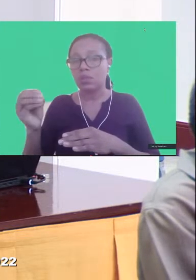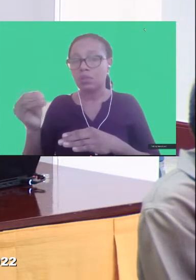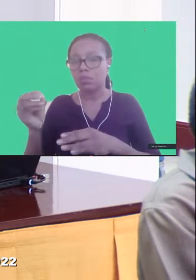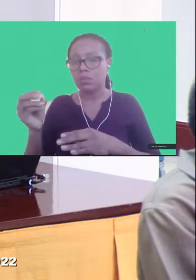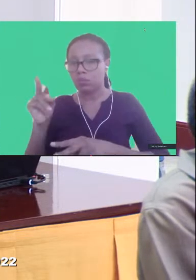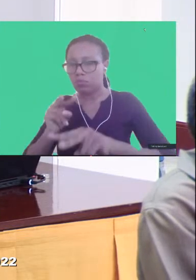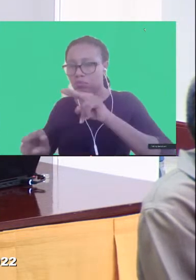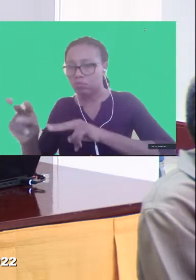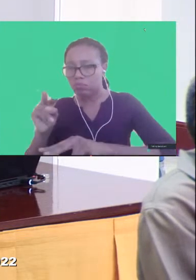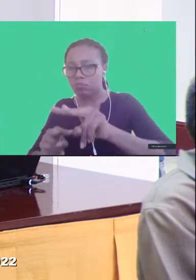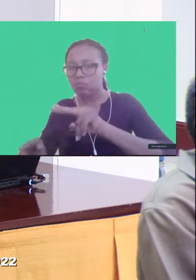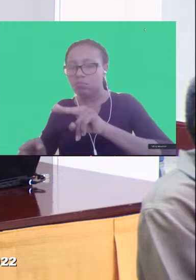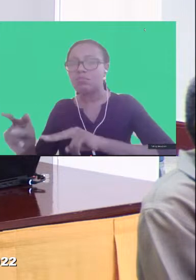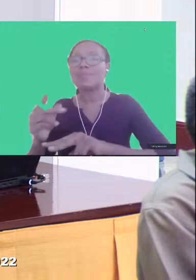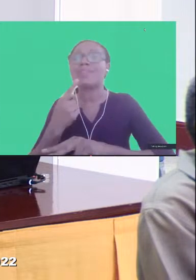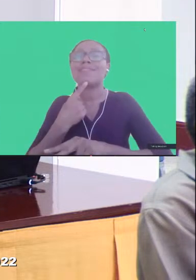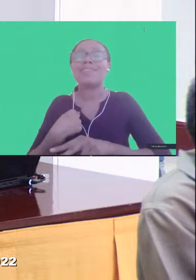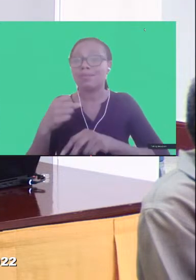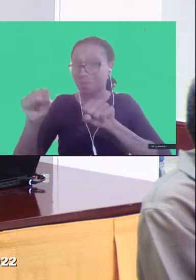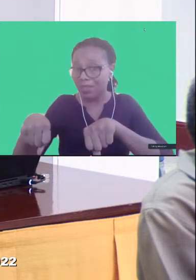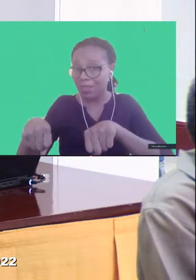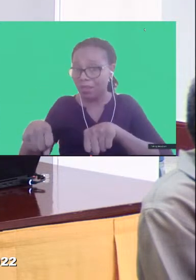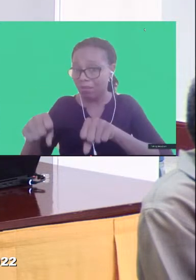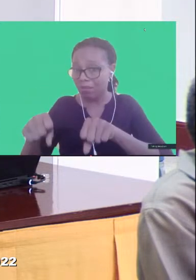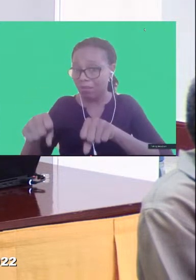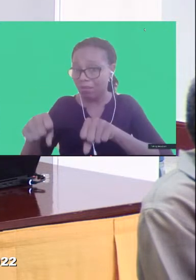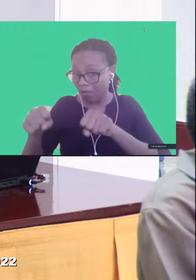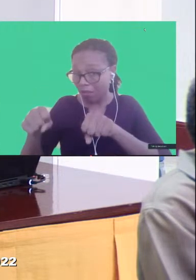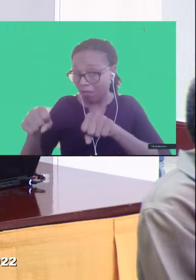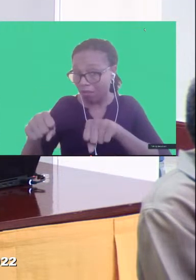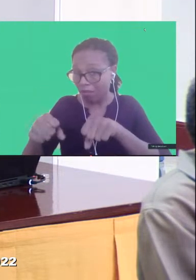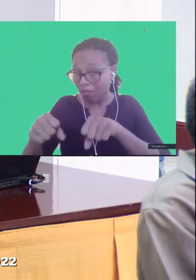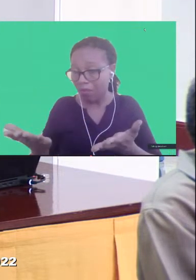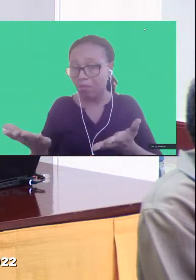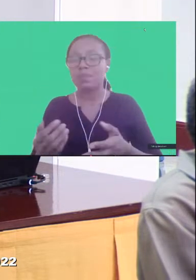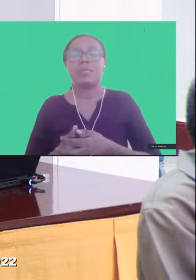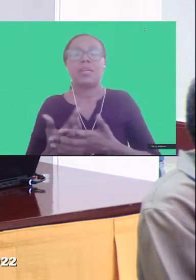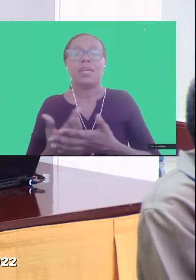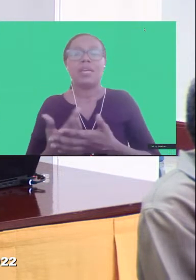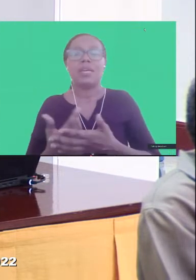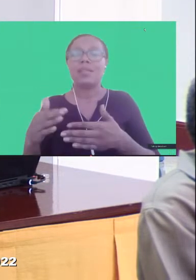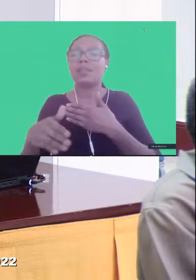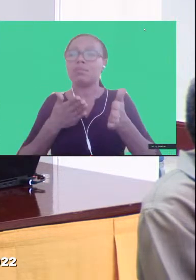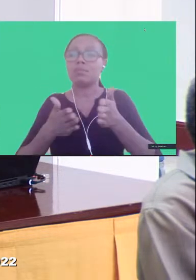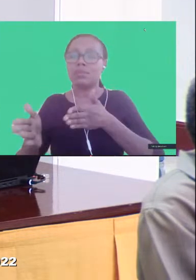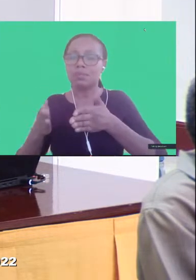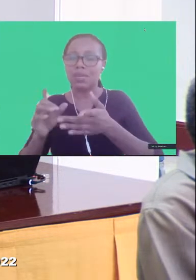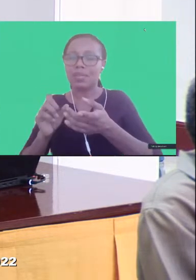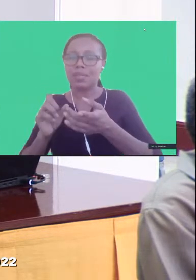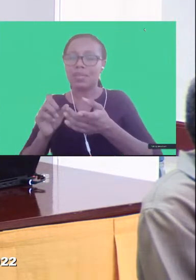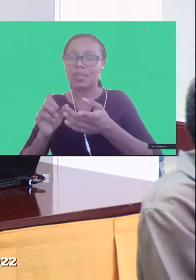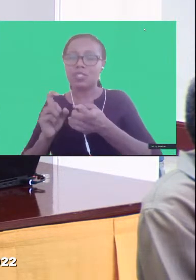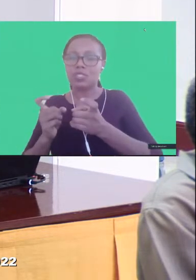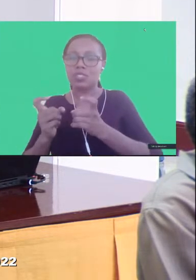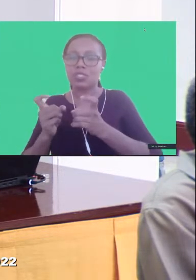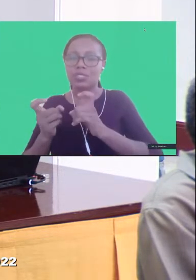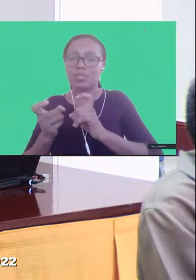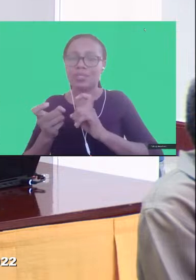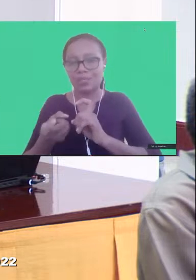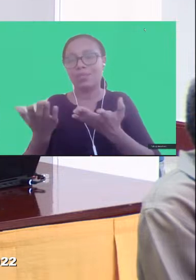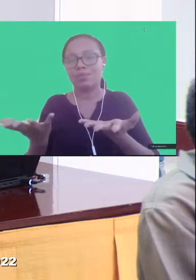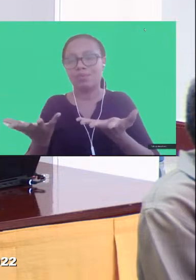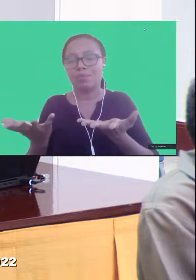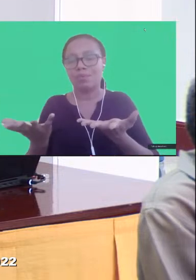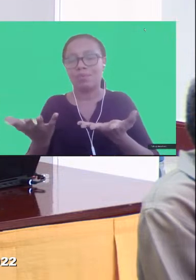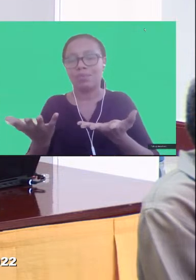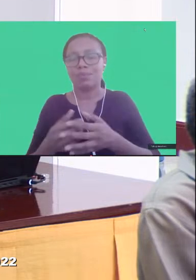in terms of what are the actual retrofits we will be doing. Because in the past, what we recognize, some buildings are right for retrofitting